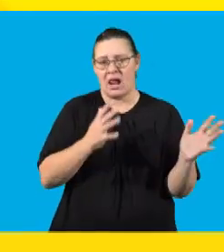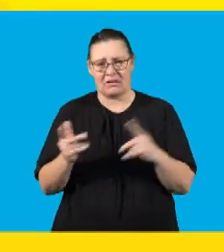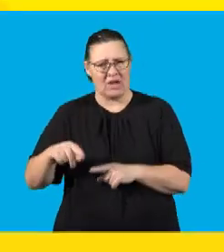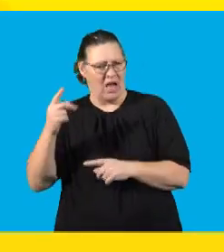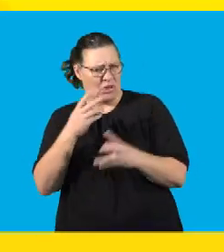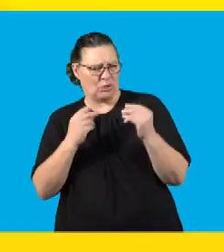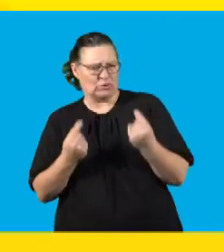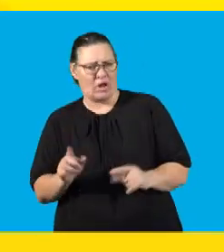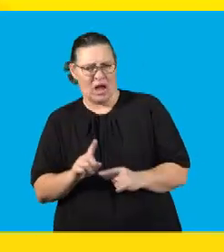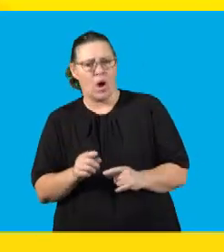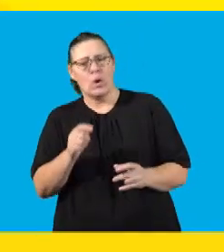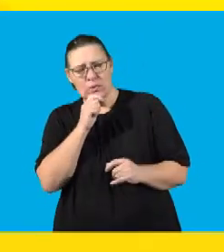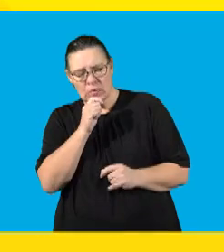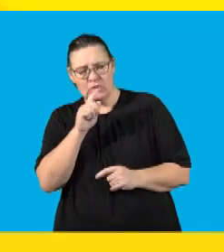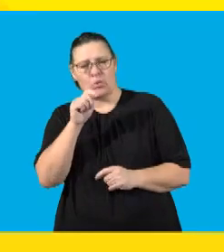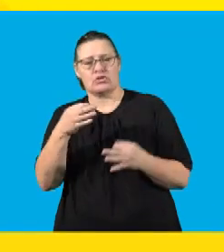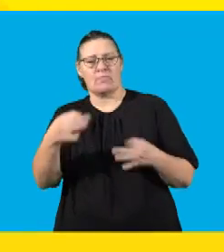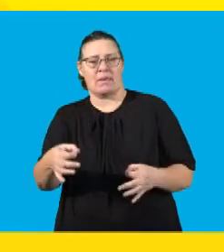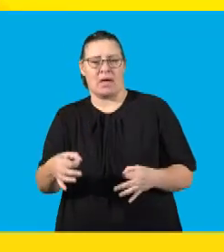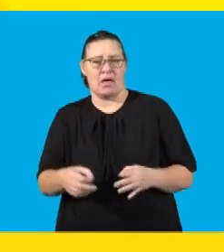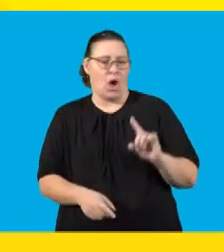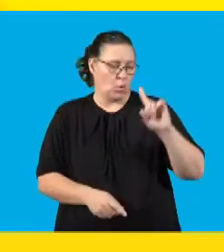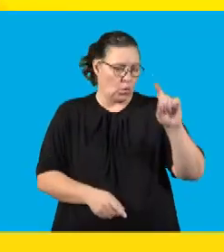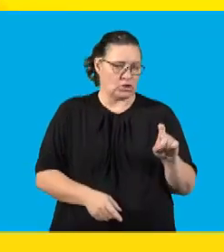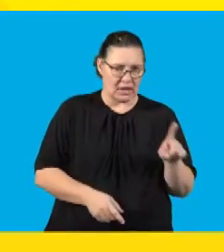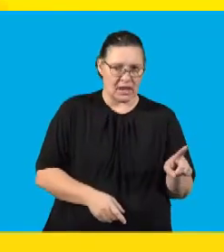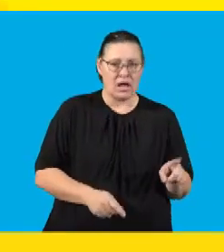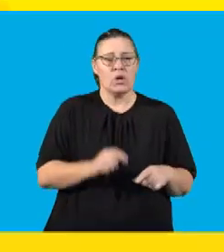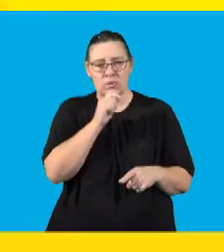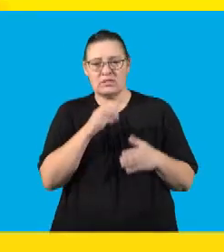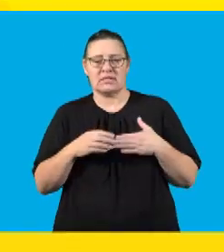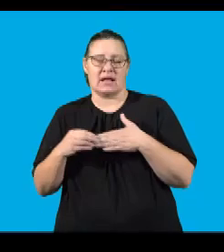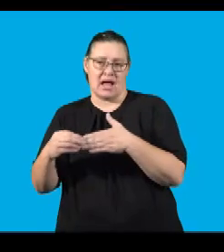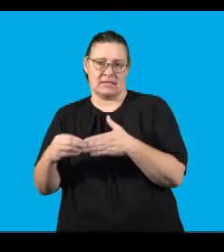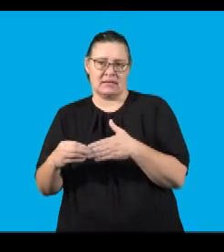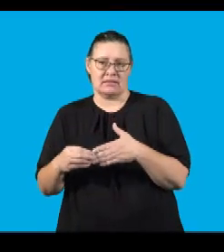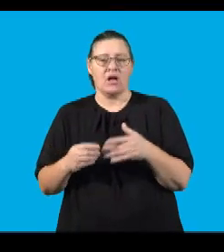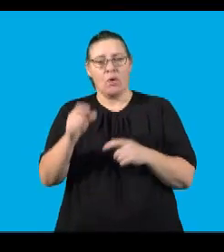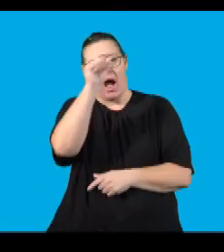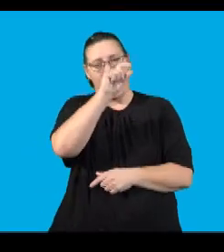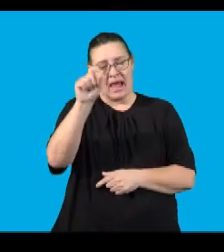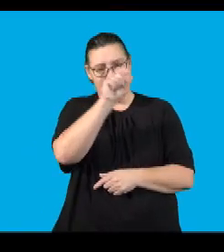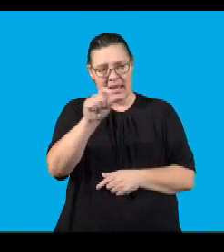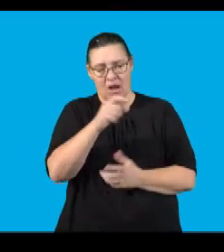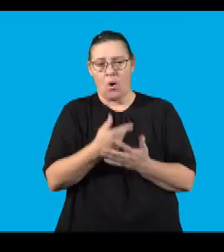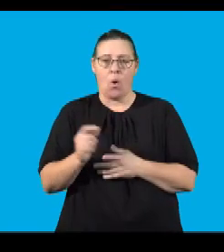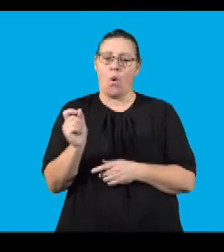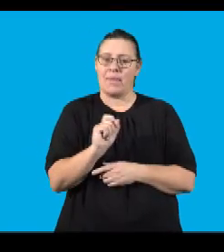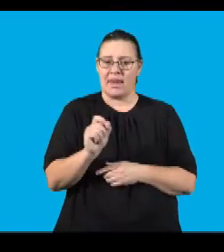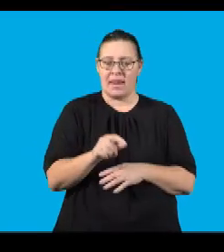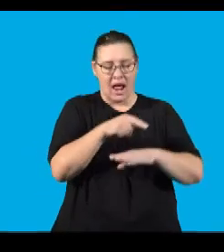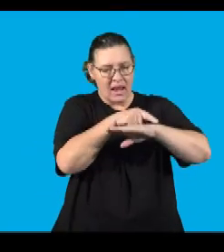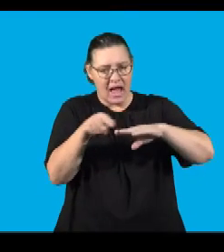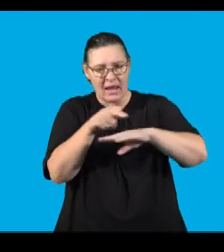planning, as we see some learners do. Use your question paper. You can see here's the question and use it as a guide. Take your highlighter or a